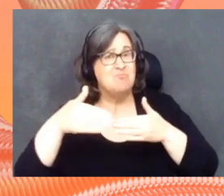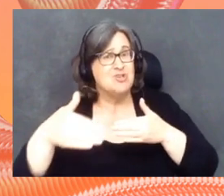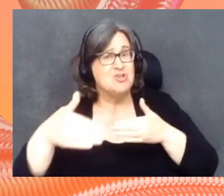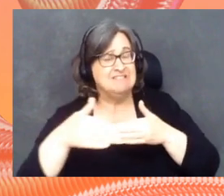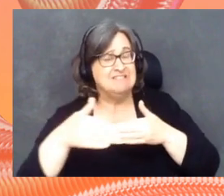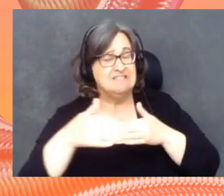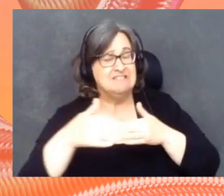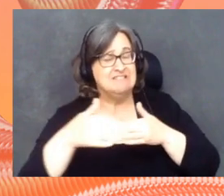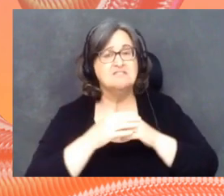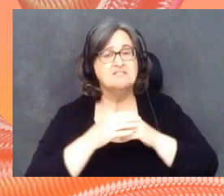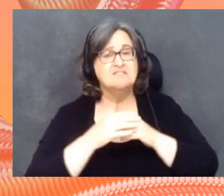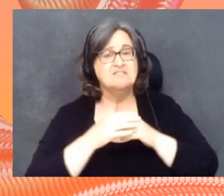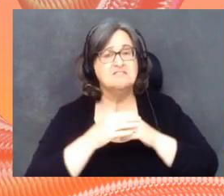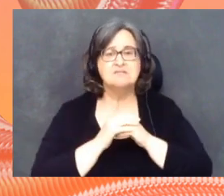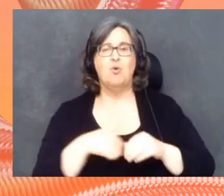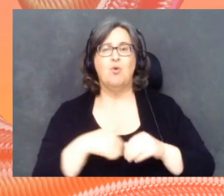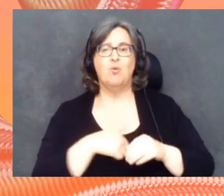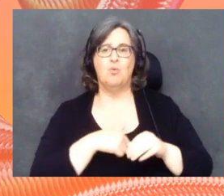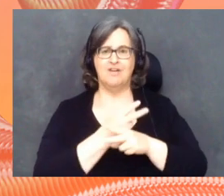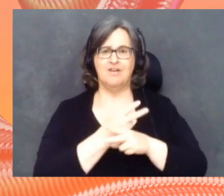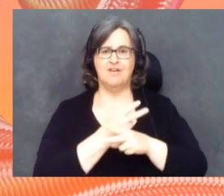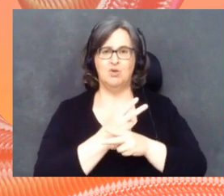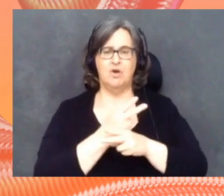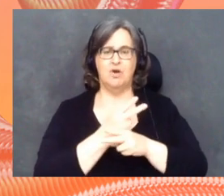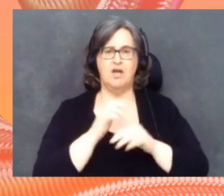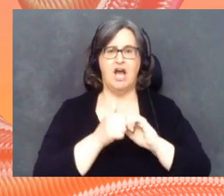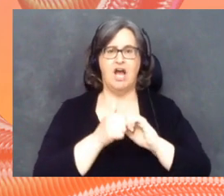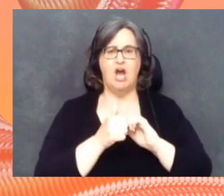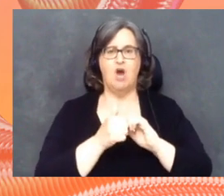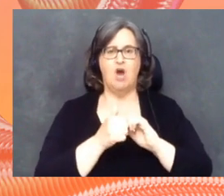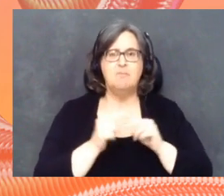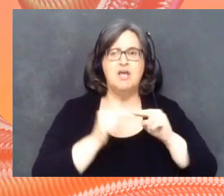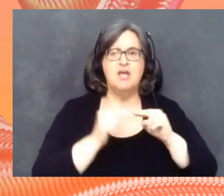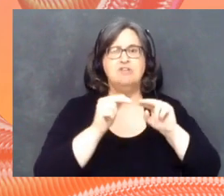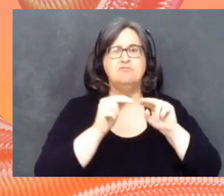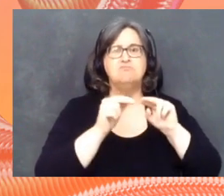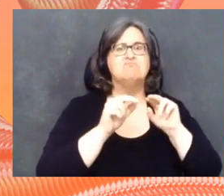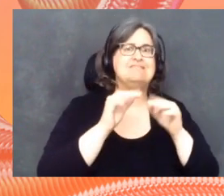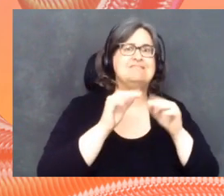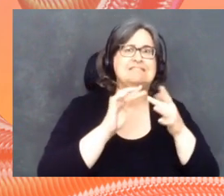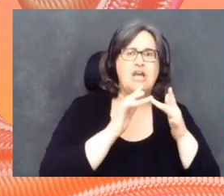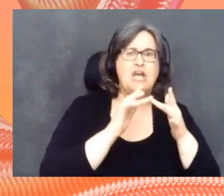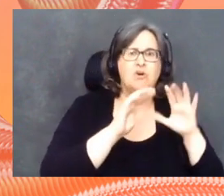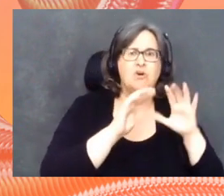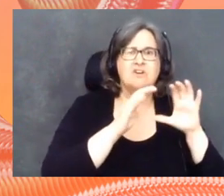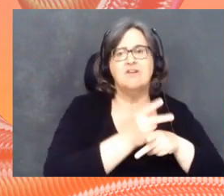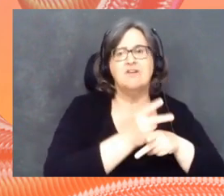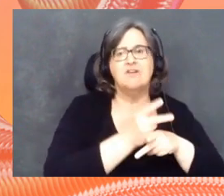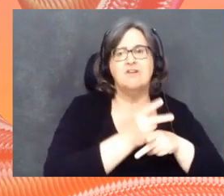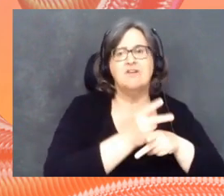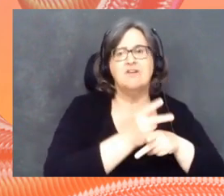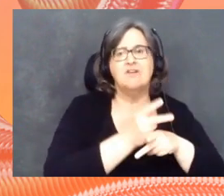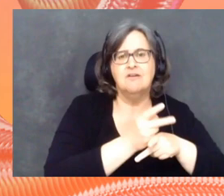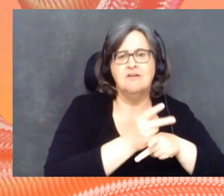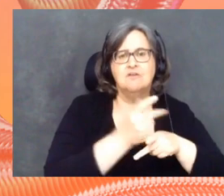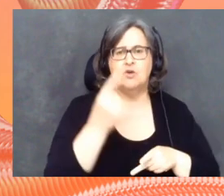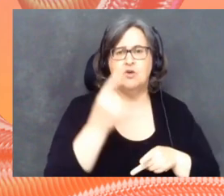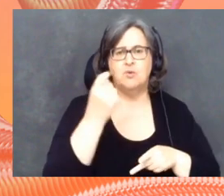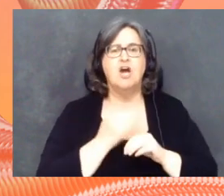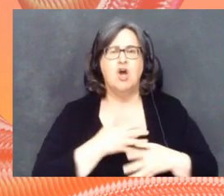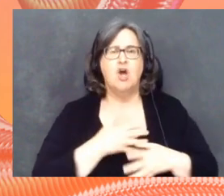that as we're figuring out how we extend and build these networks of care, that we understand that, like, that our rage